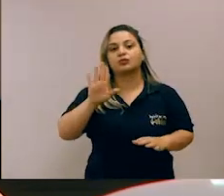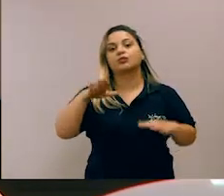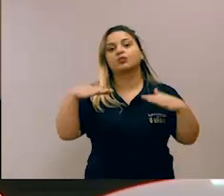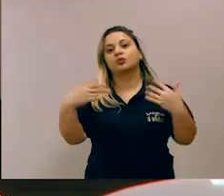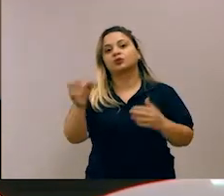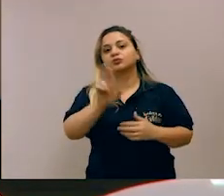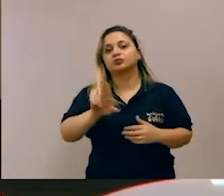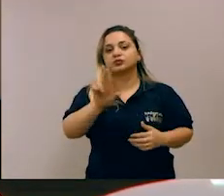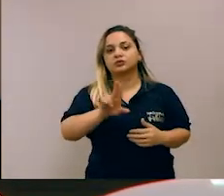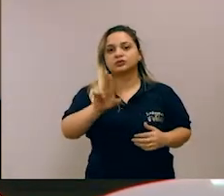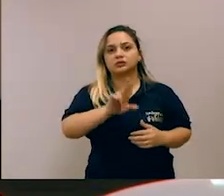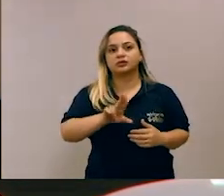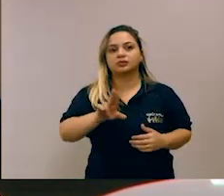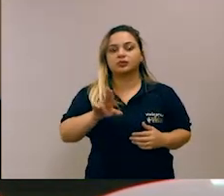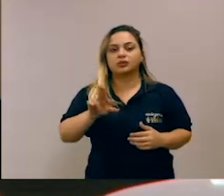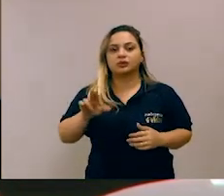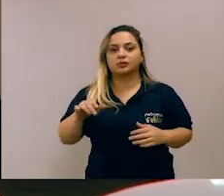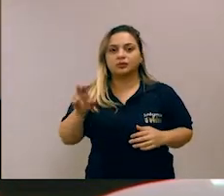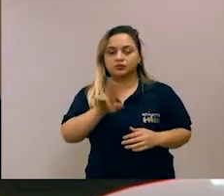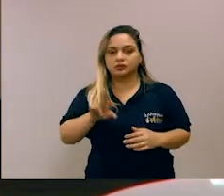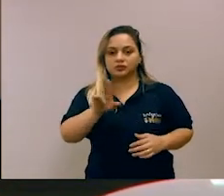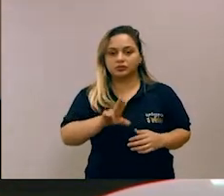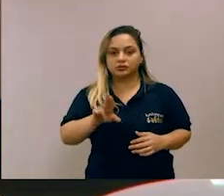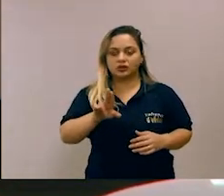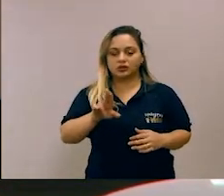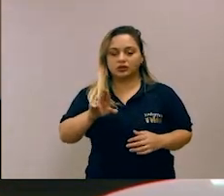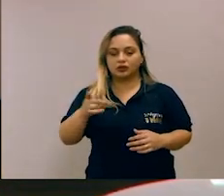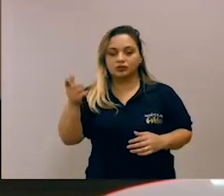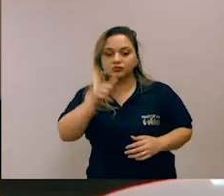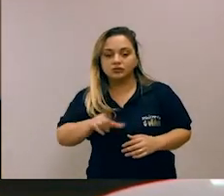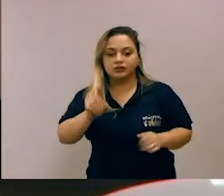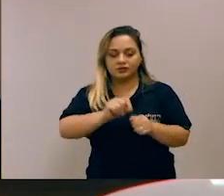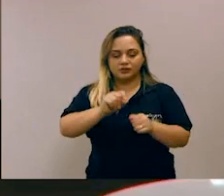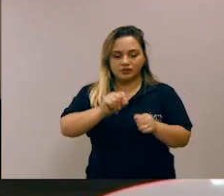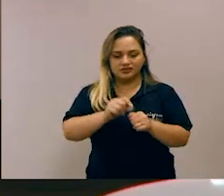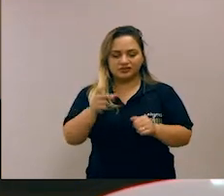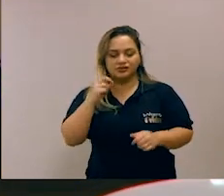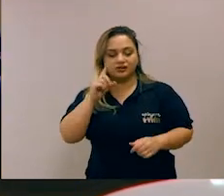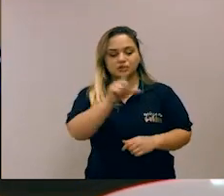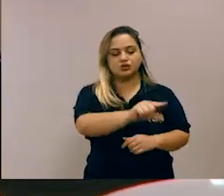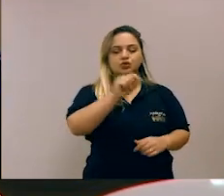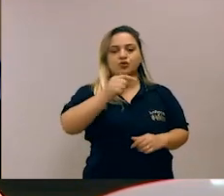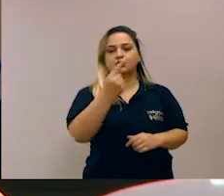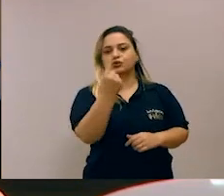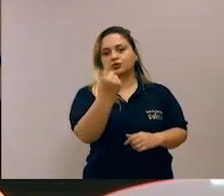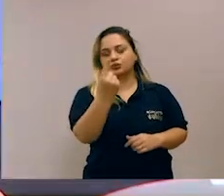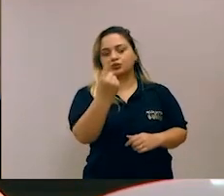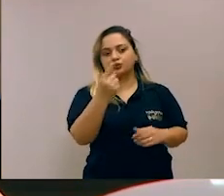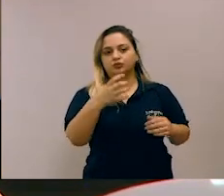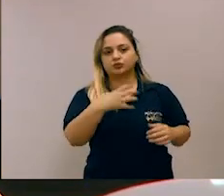myself a little better. Every time we use models so that we can make our